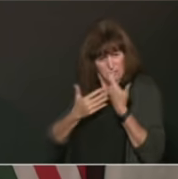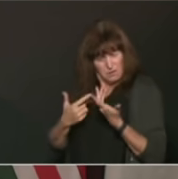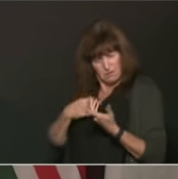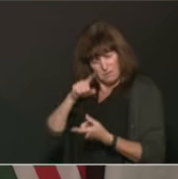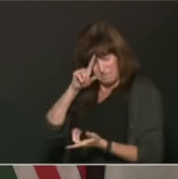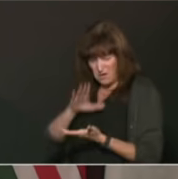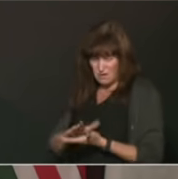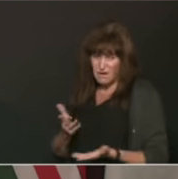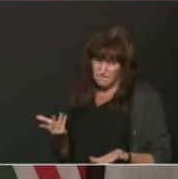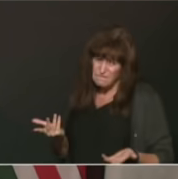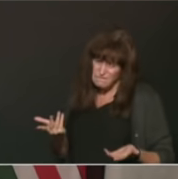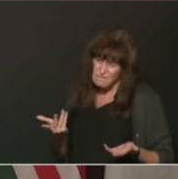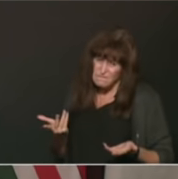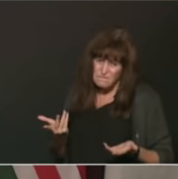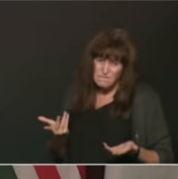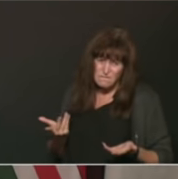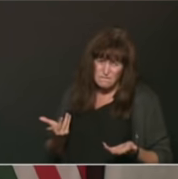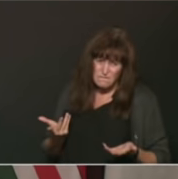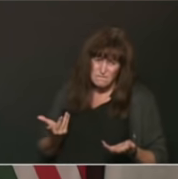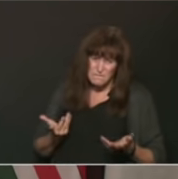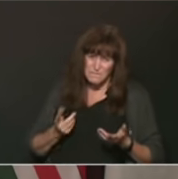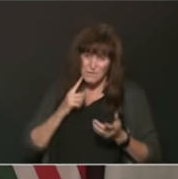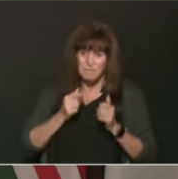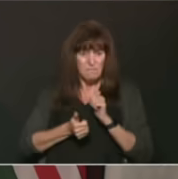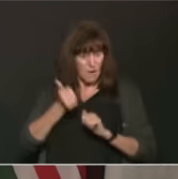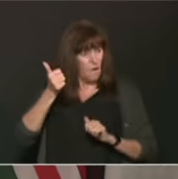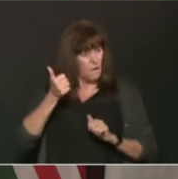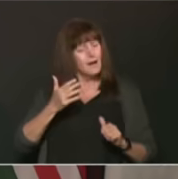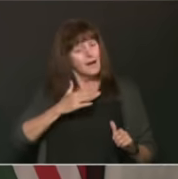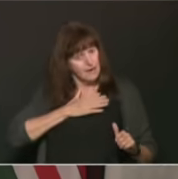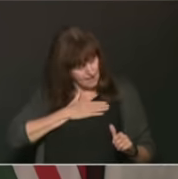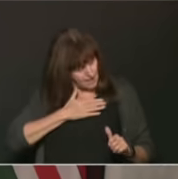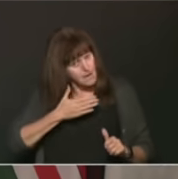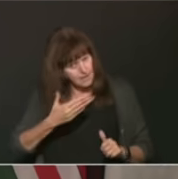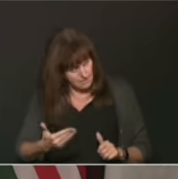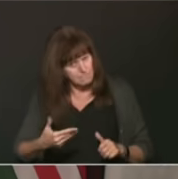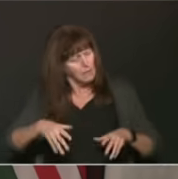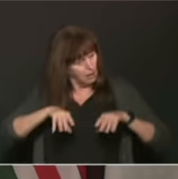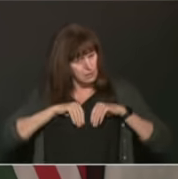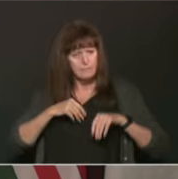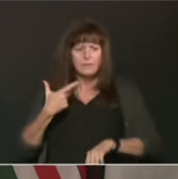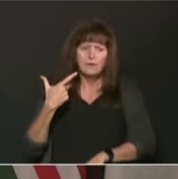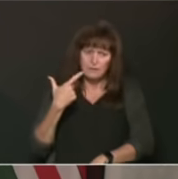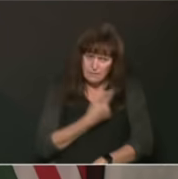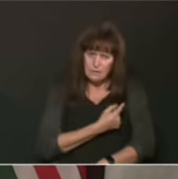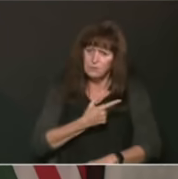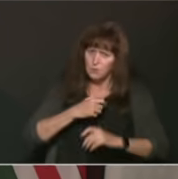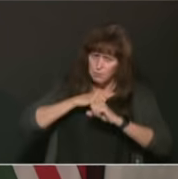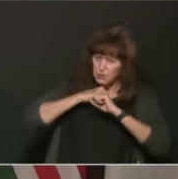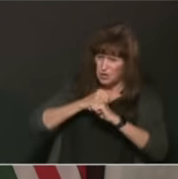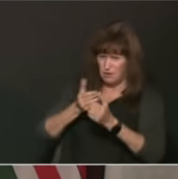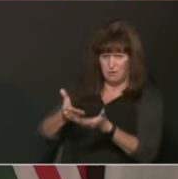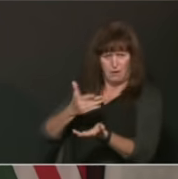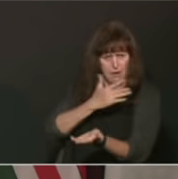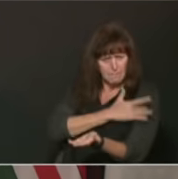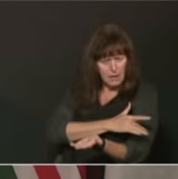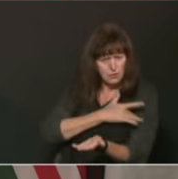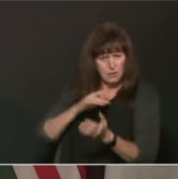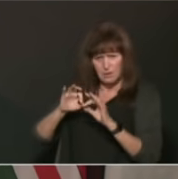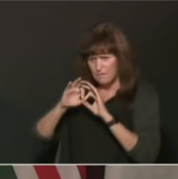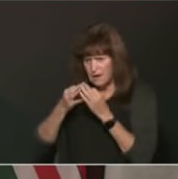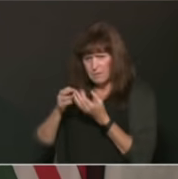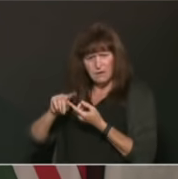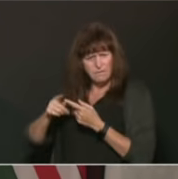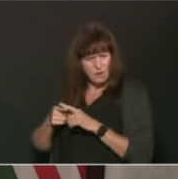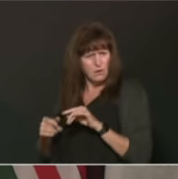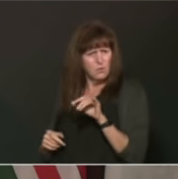healthcare workers have come forward because they feel obligated to protect them, their families, and friends as well. There are a small percentage that aren't,